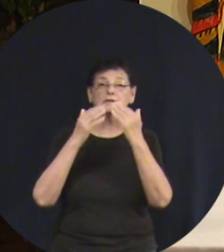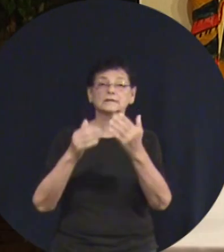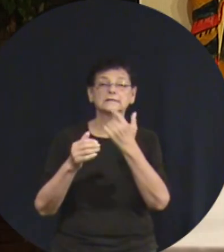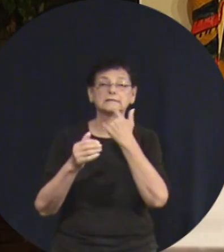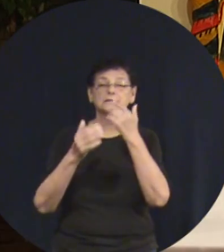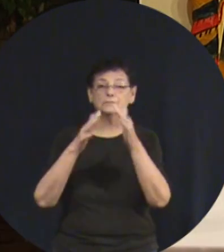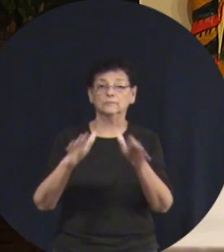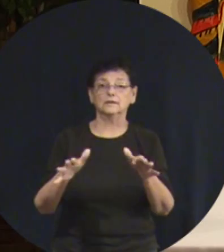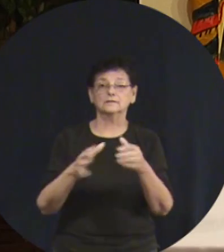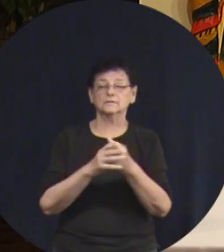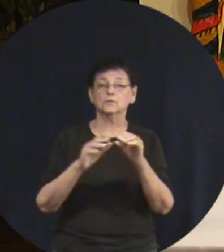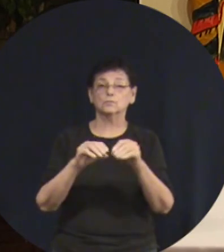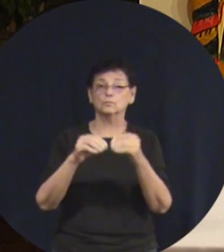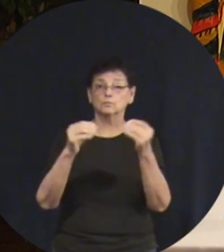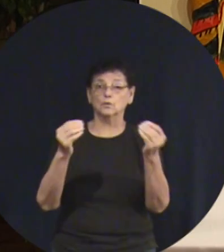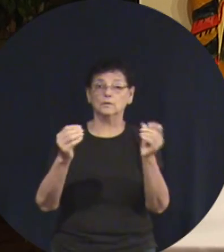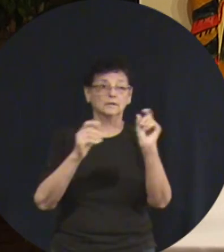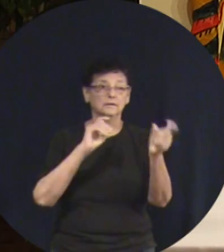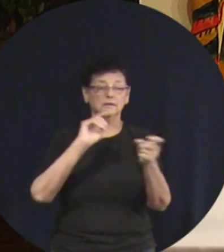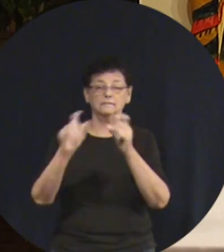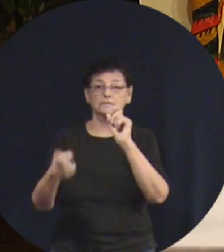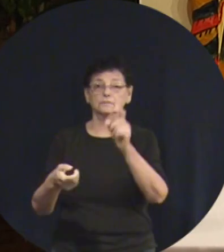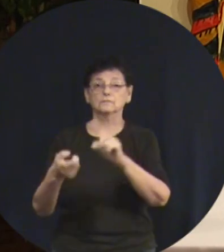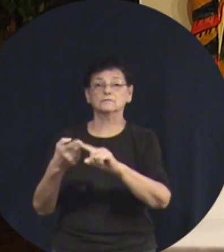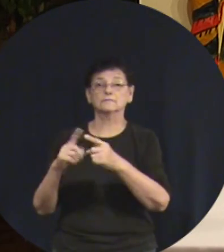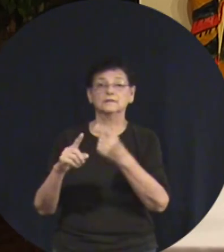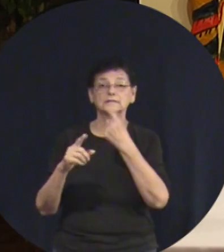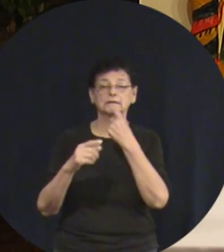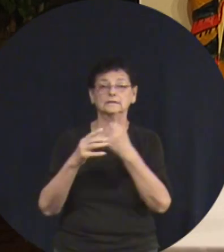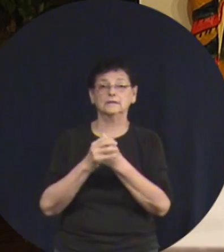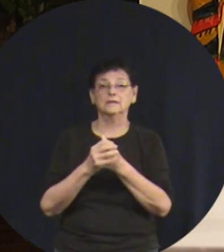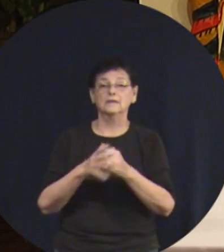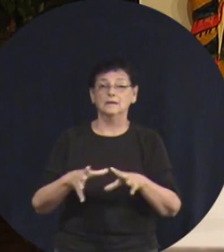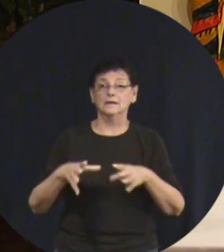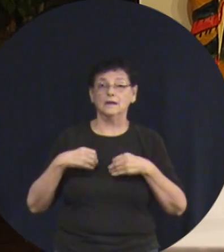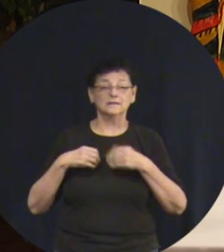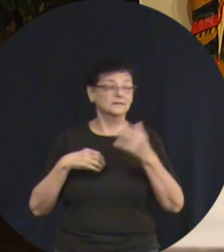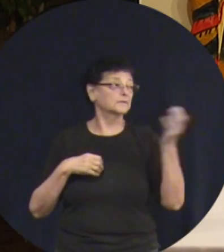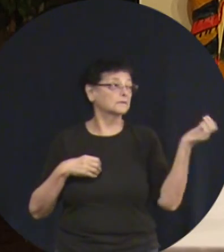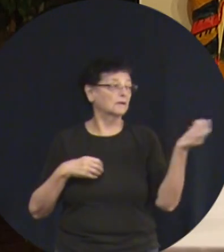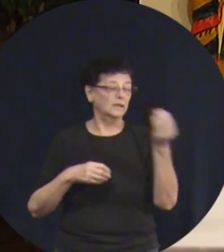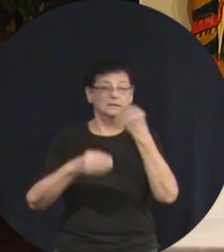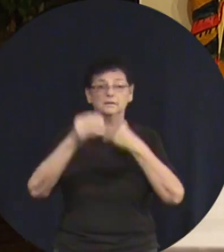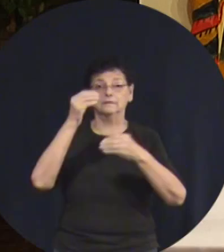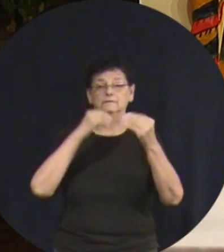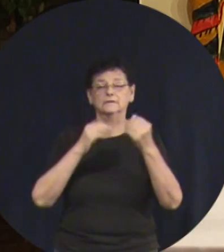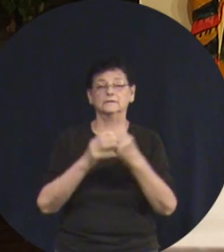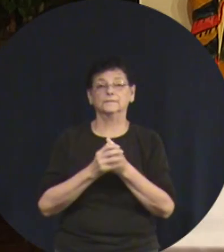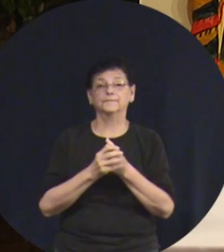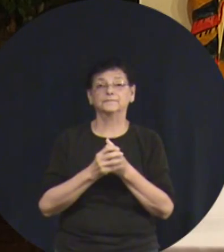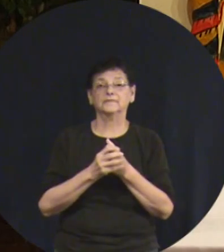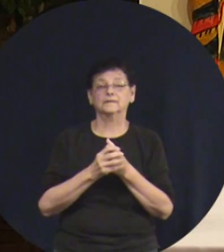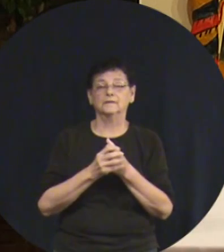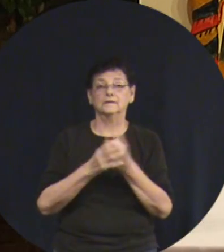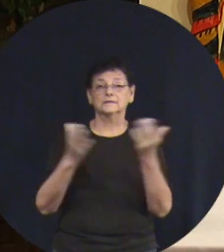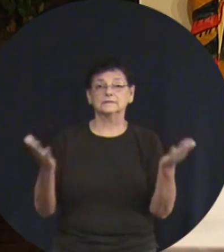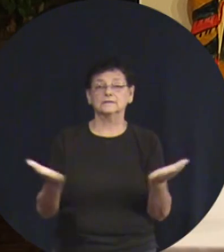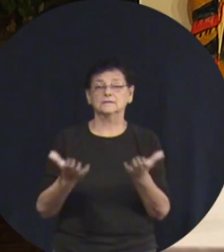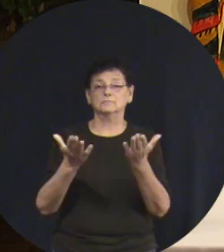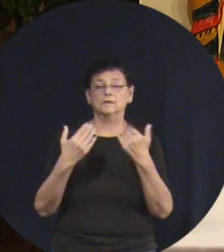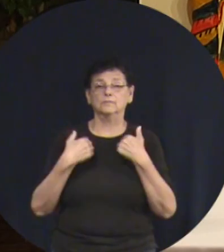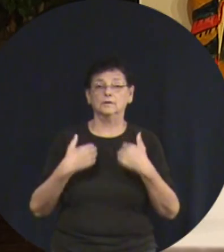thanks, he said the blessing, broke the bread, and gave it to his disciples, saying, "Take this, all of you, and eat of it.